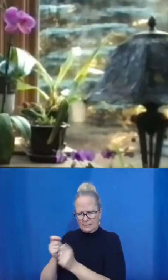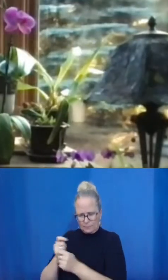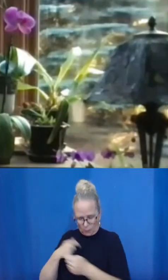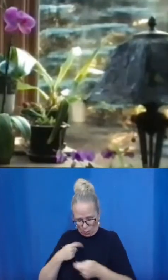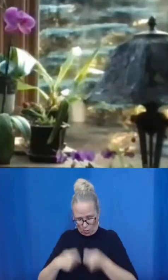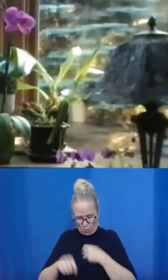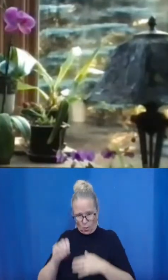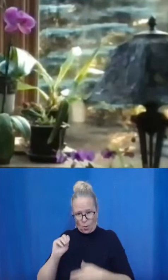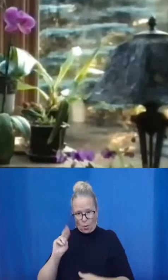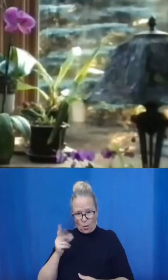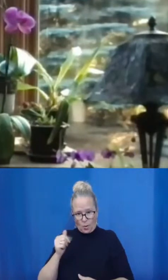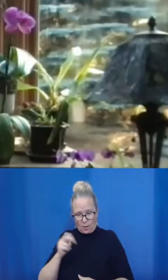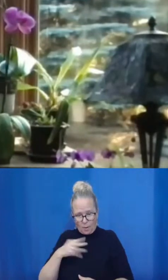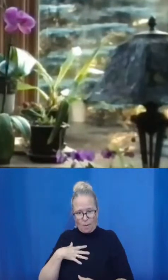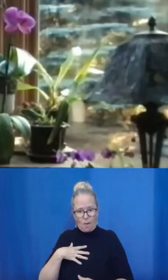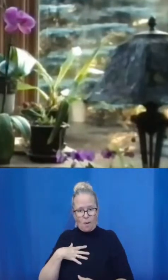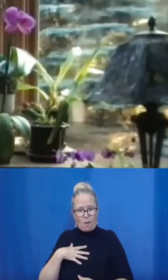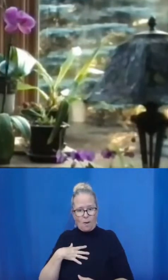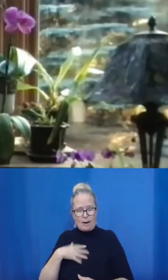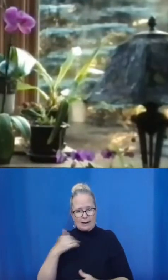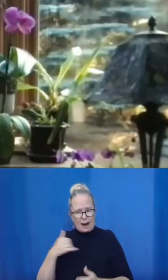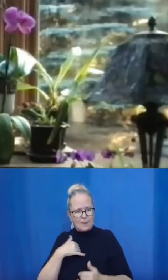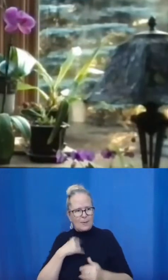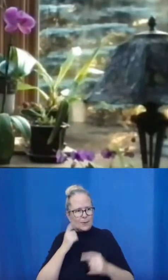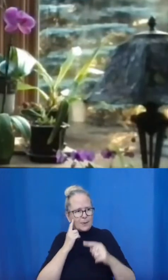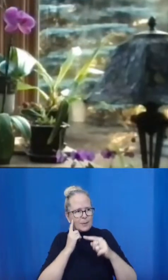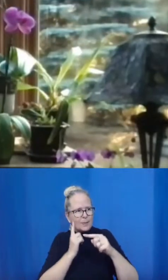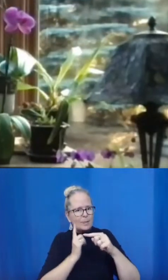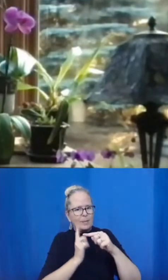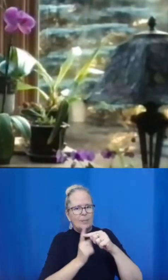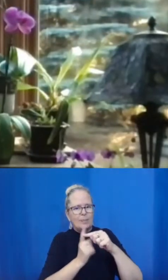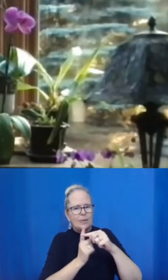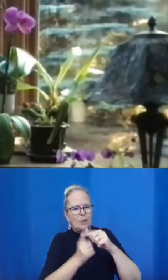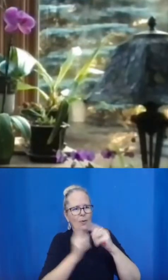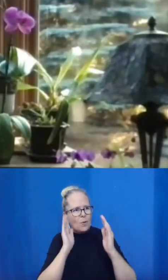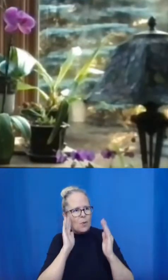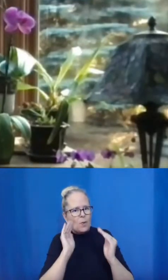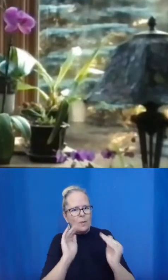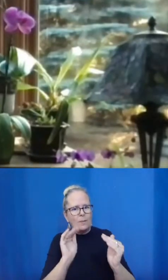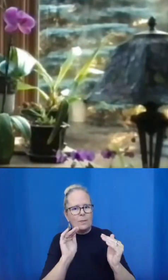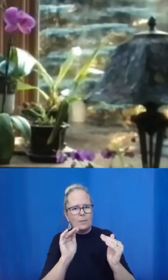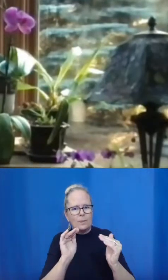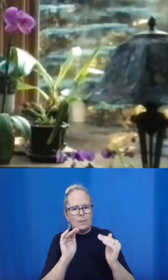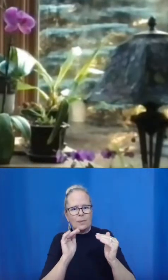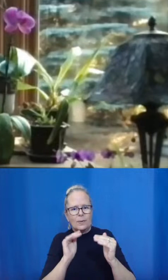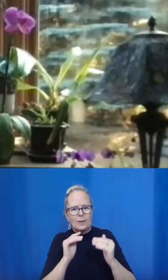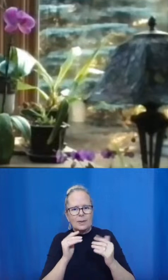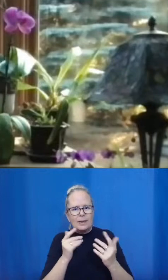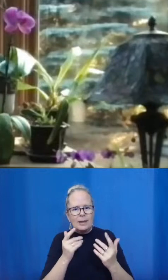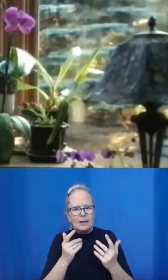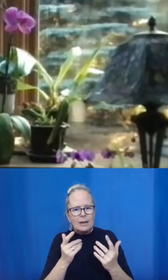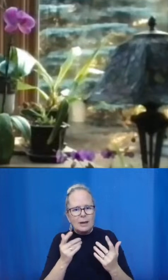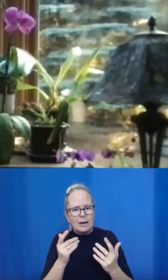good function. But we also have patients who are many decades after transplantation and